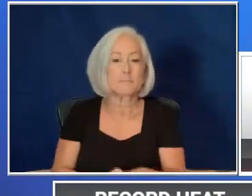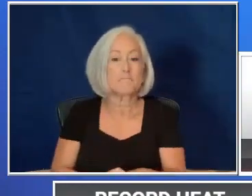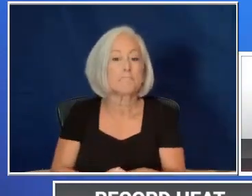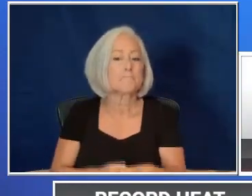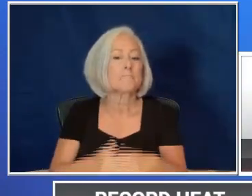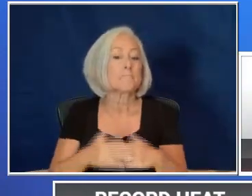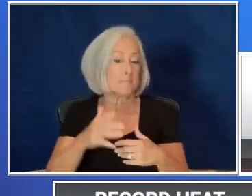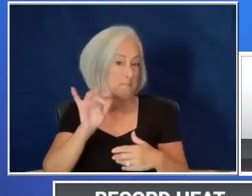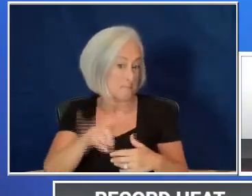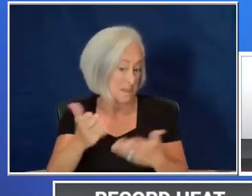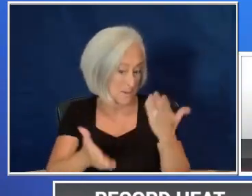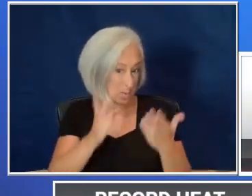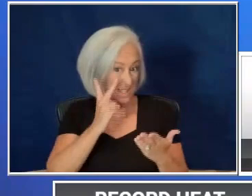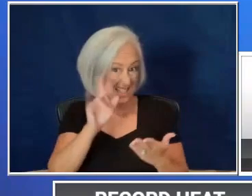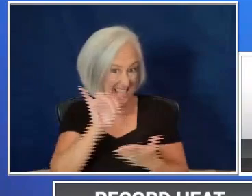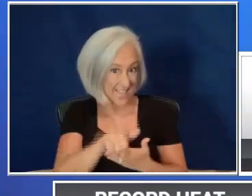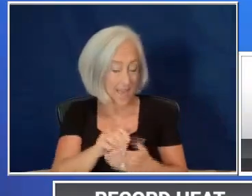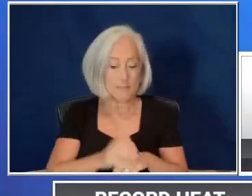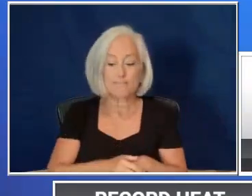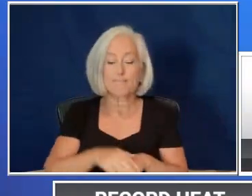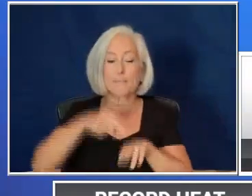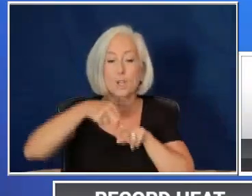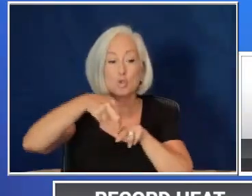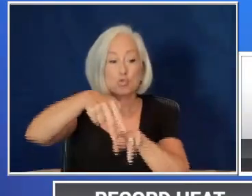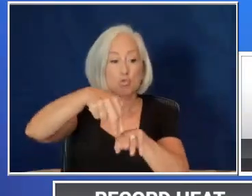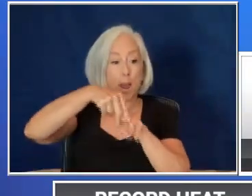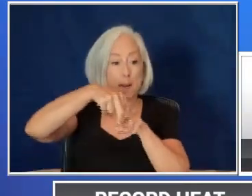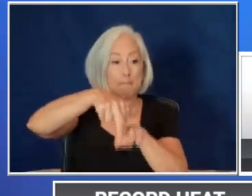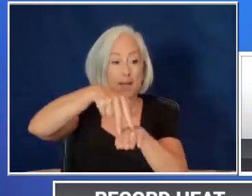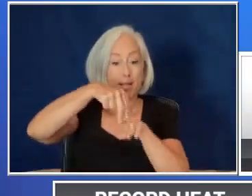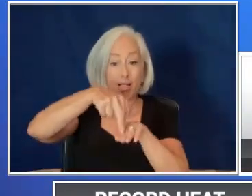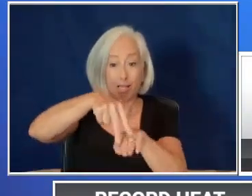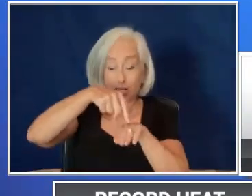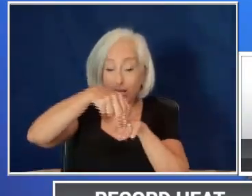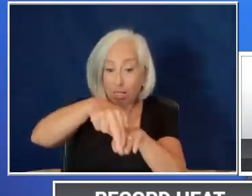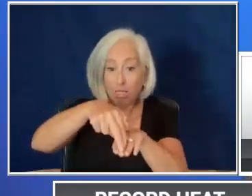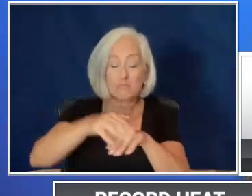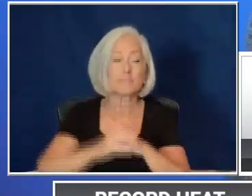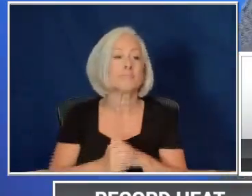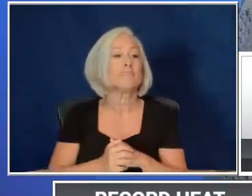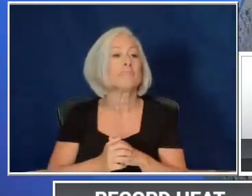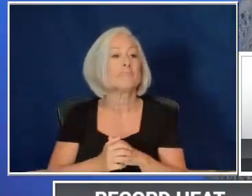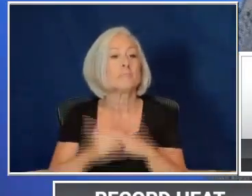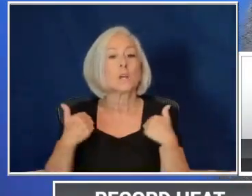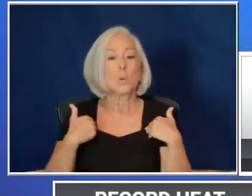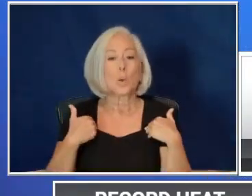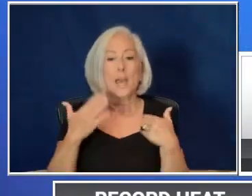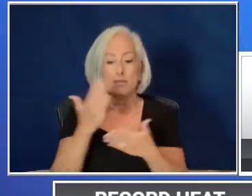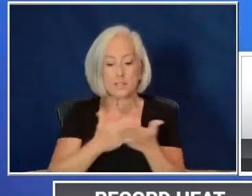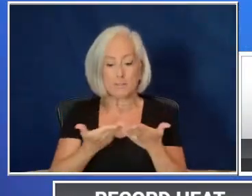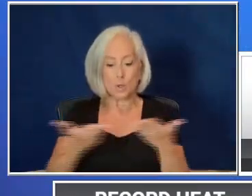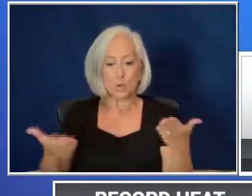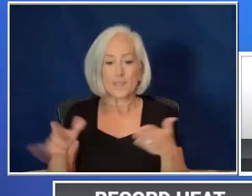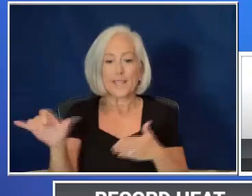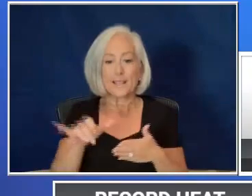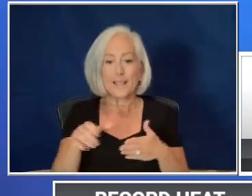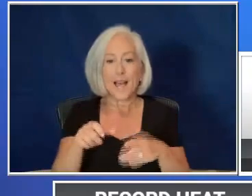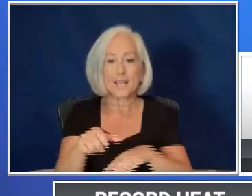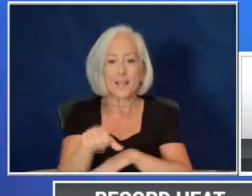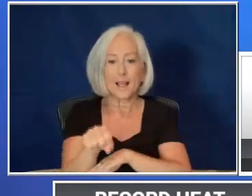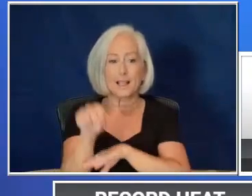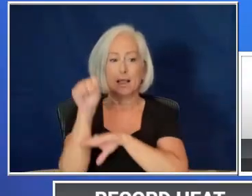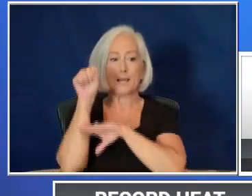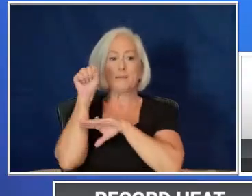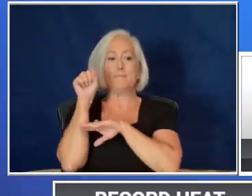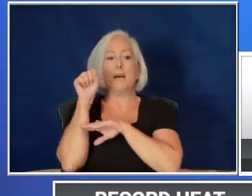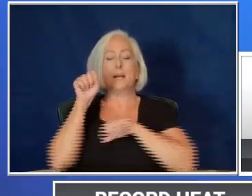find in a gym as far as a treadmill. We have some new steps, which are sort of a recumbent bike style kind of item. We've got